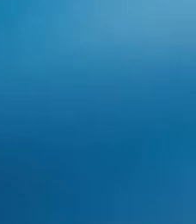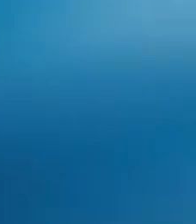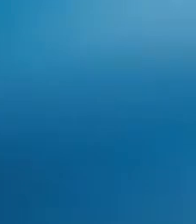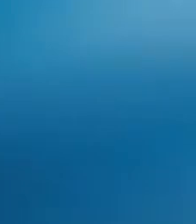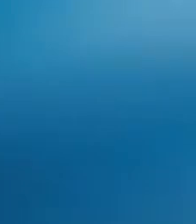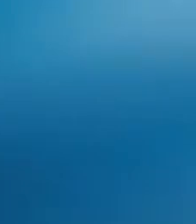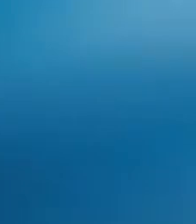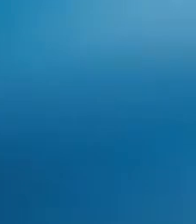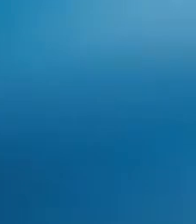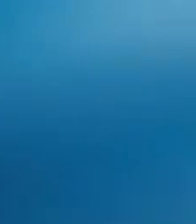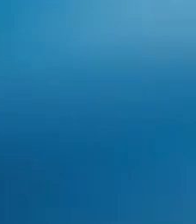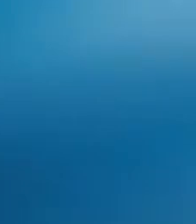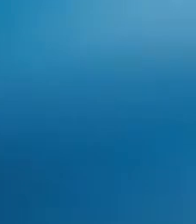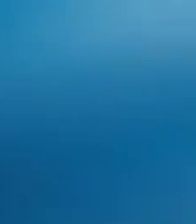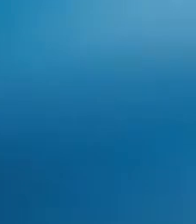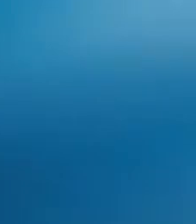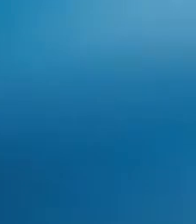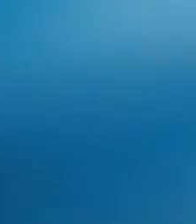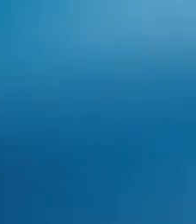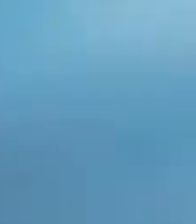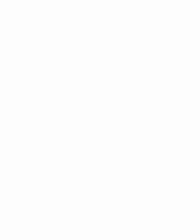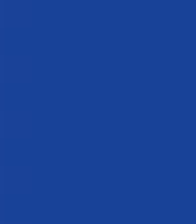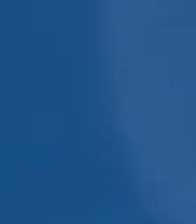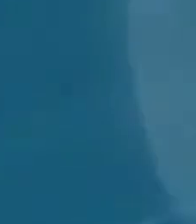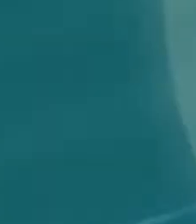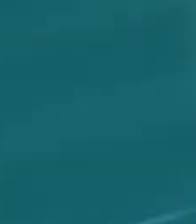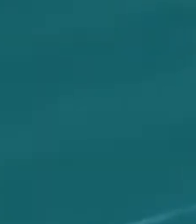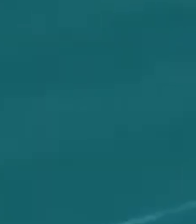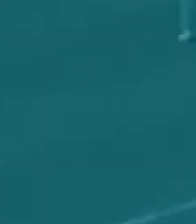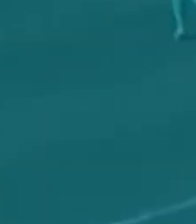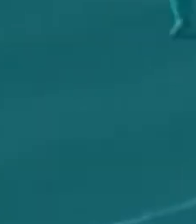Standard Bank. It can be.